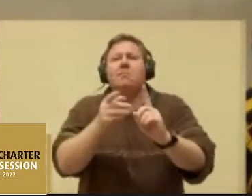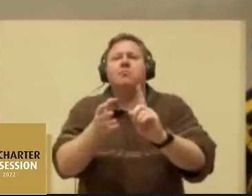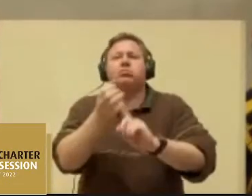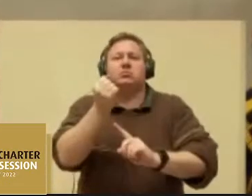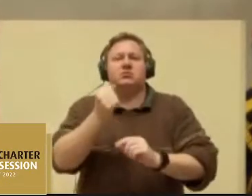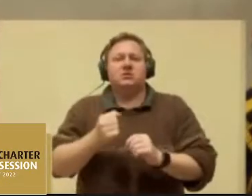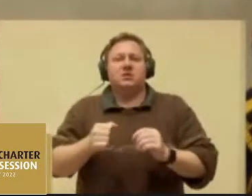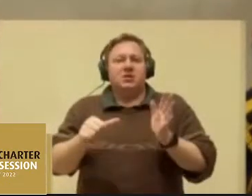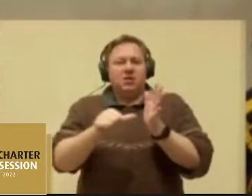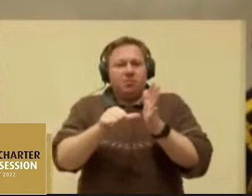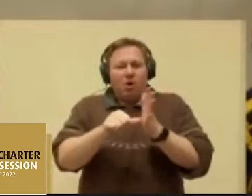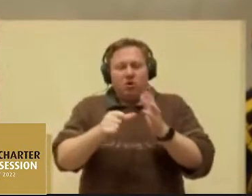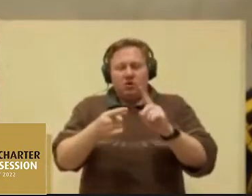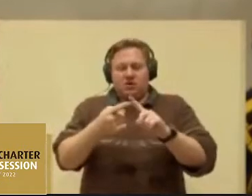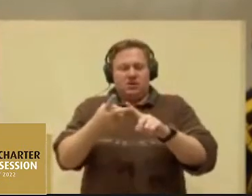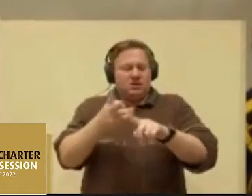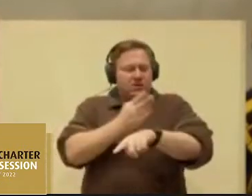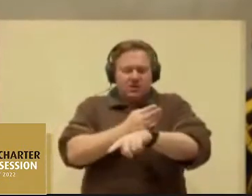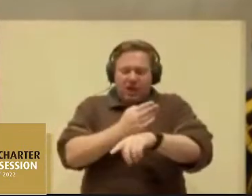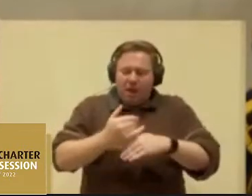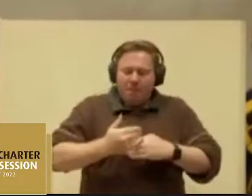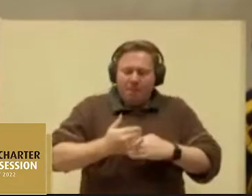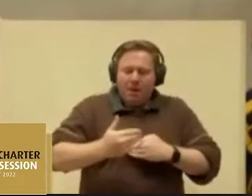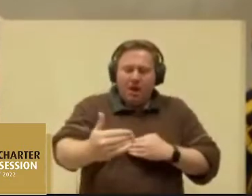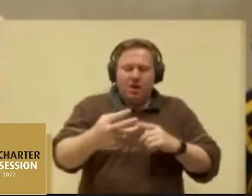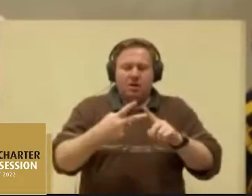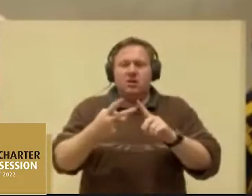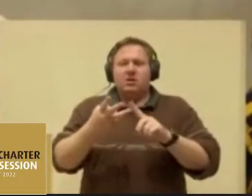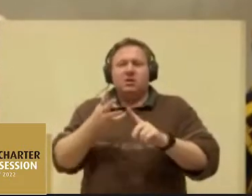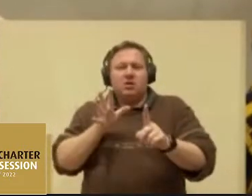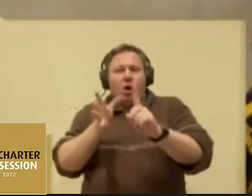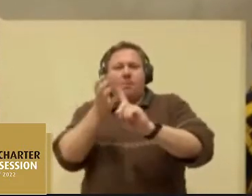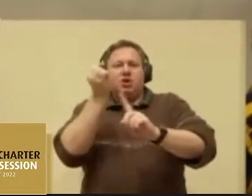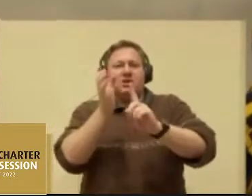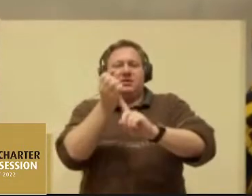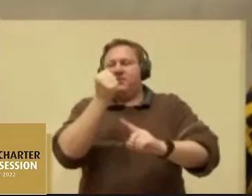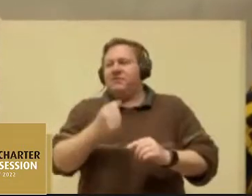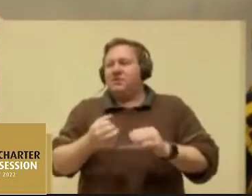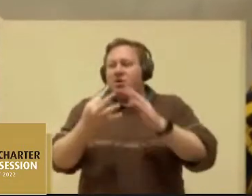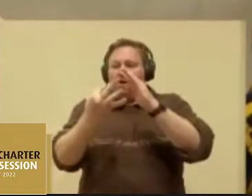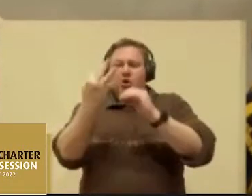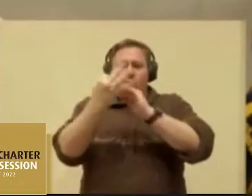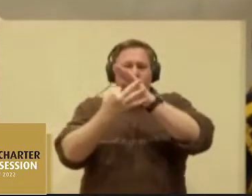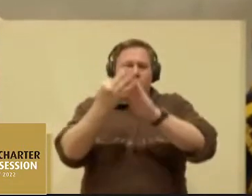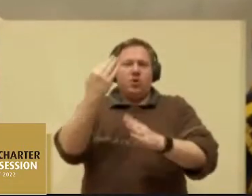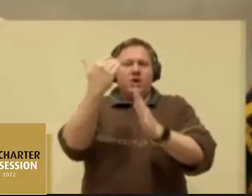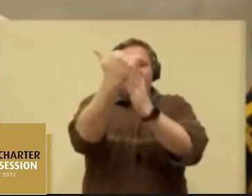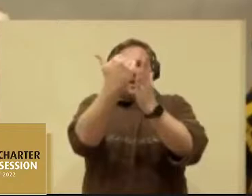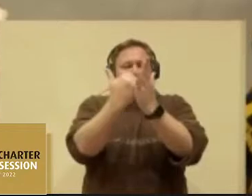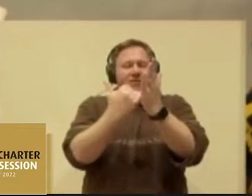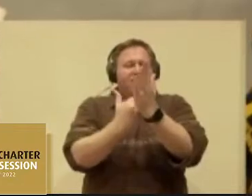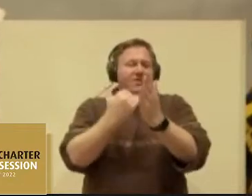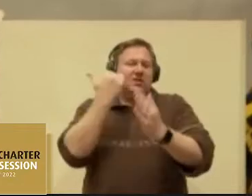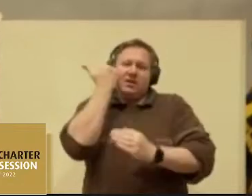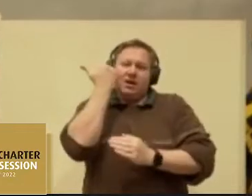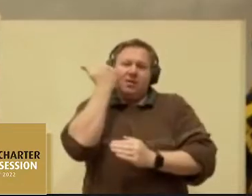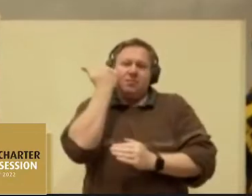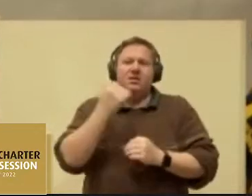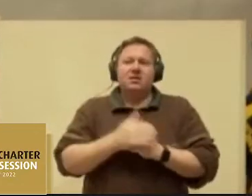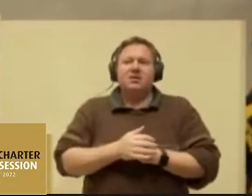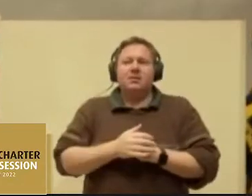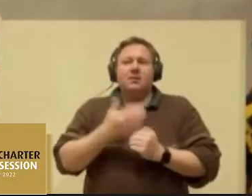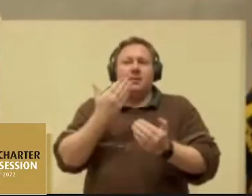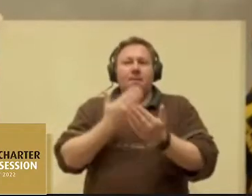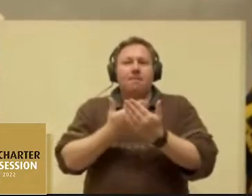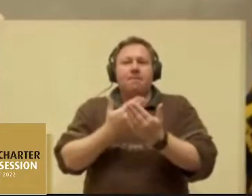timelines objectives across the three spheres of government so that we can agree on